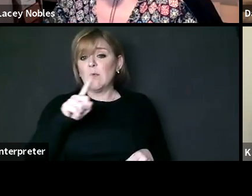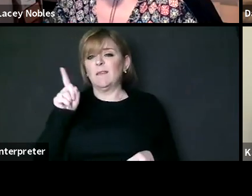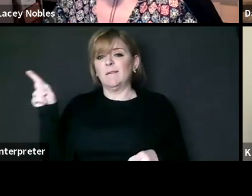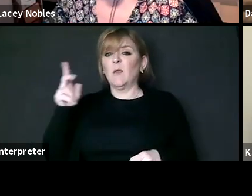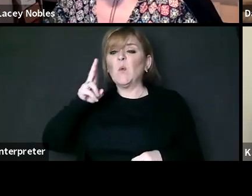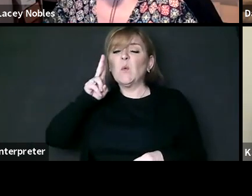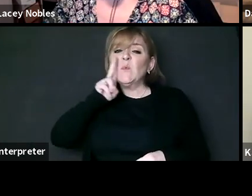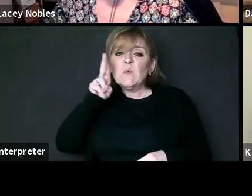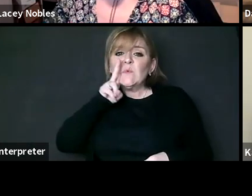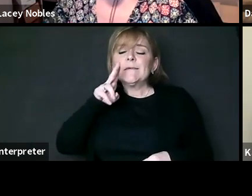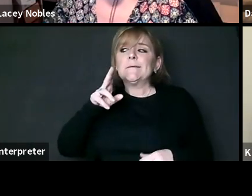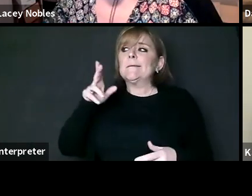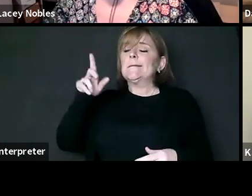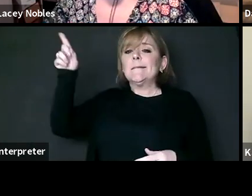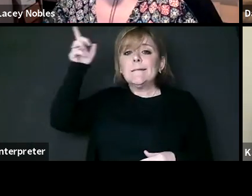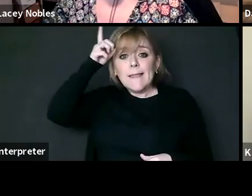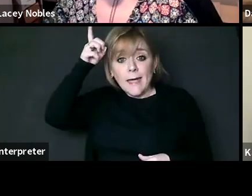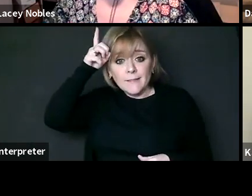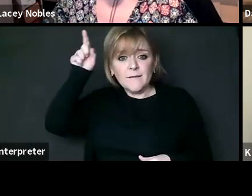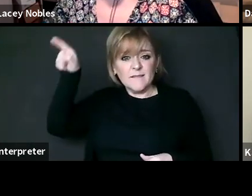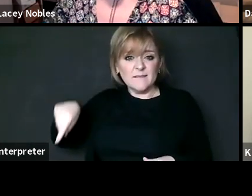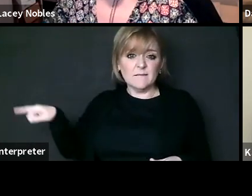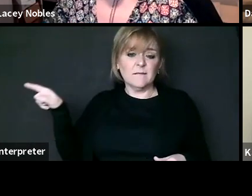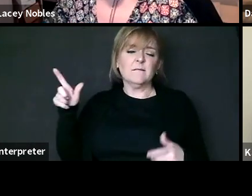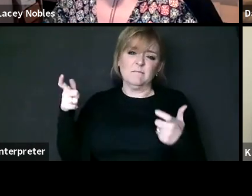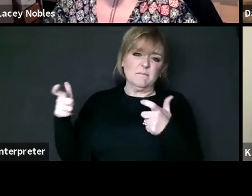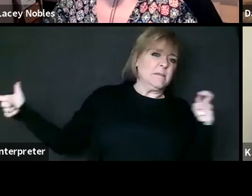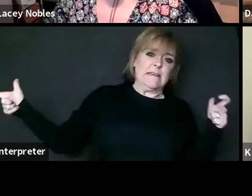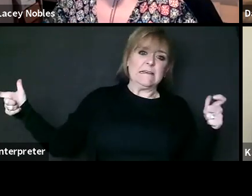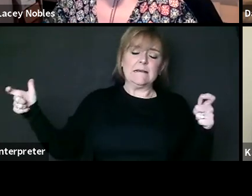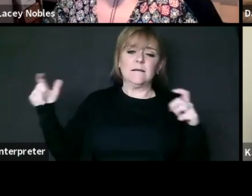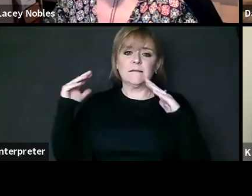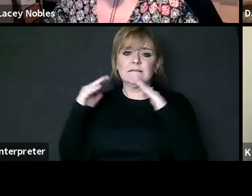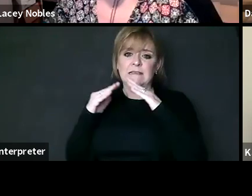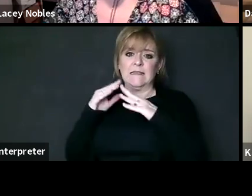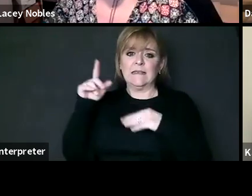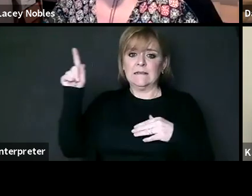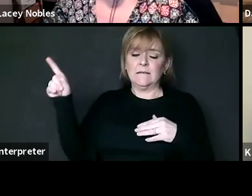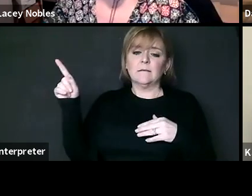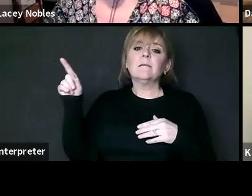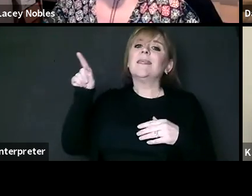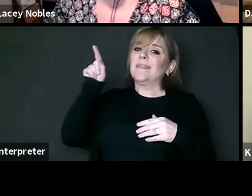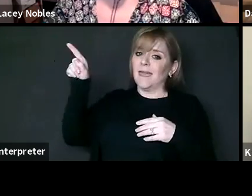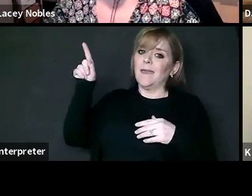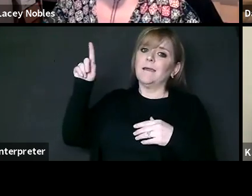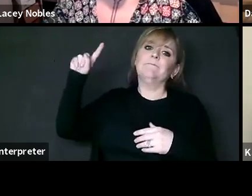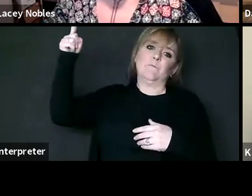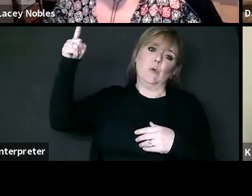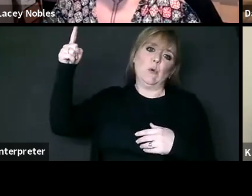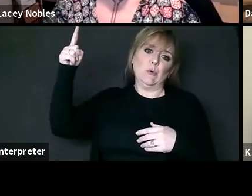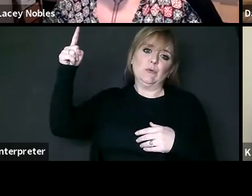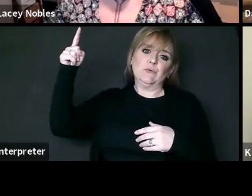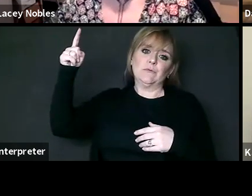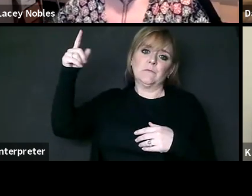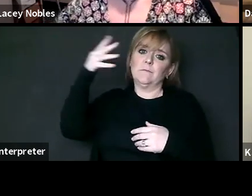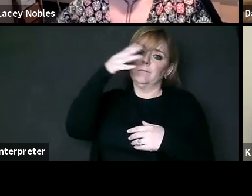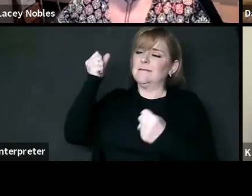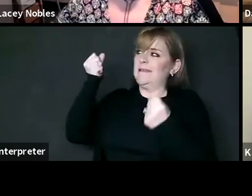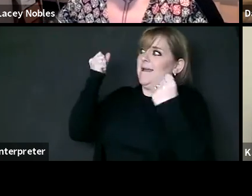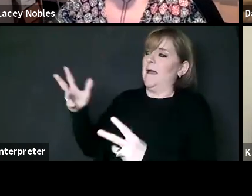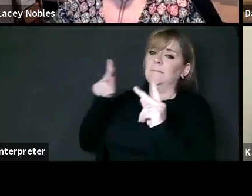those big, huge cities, metroplexes, were first in line because of the number of